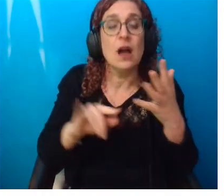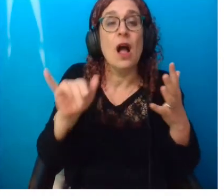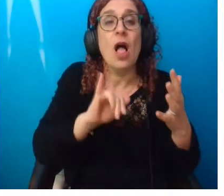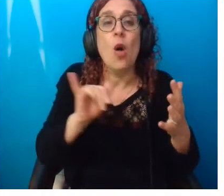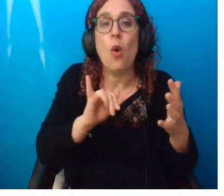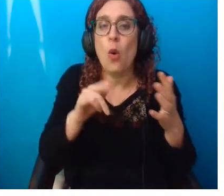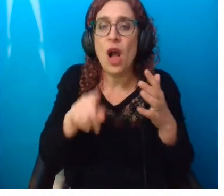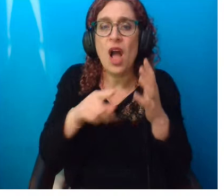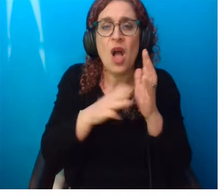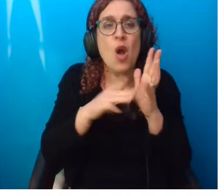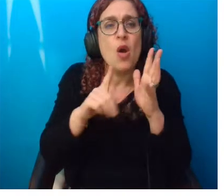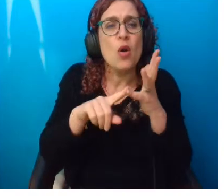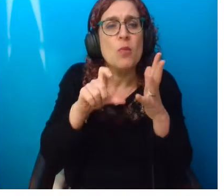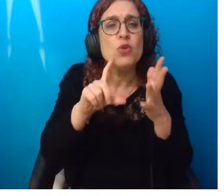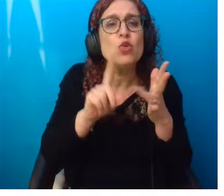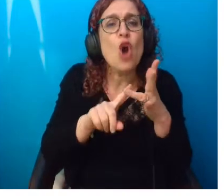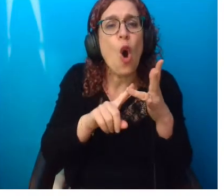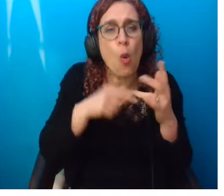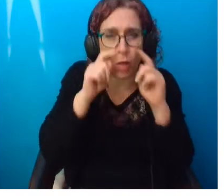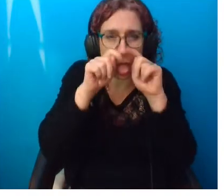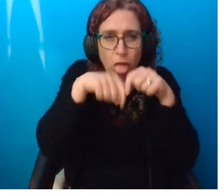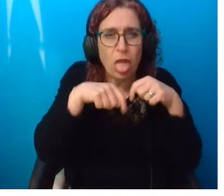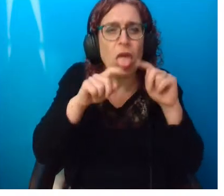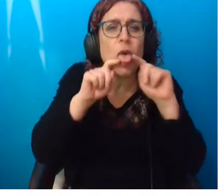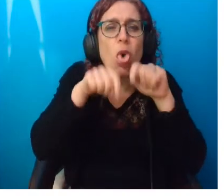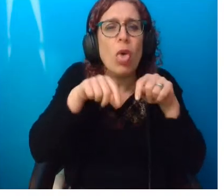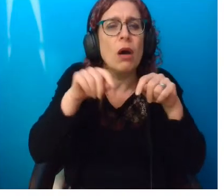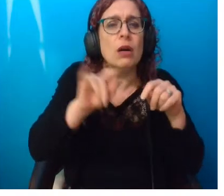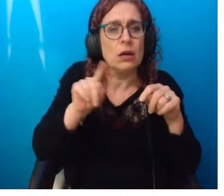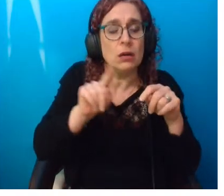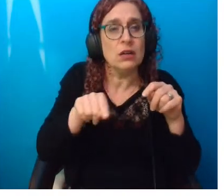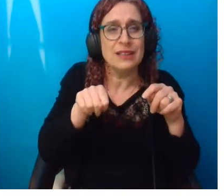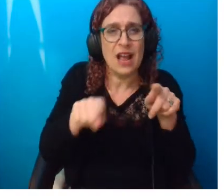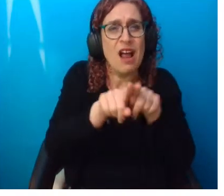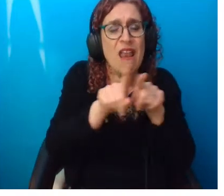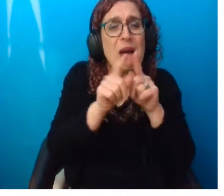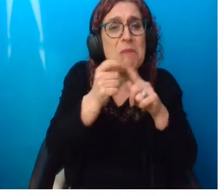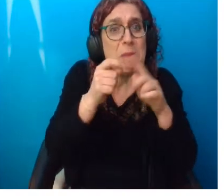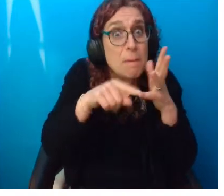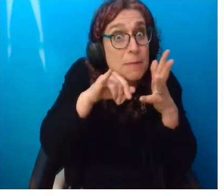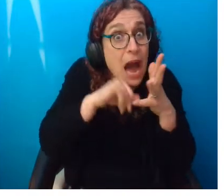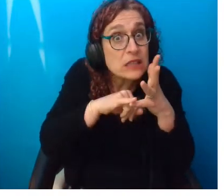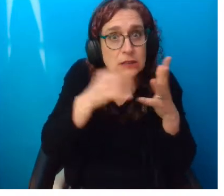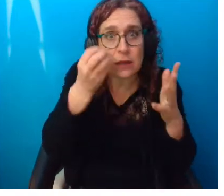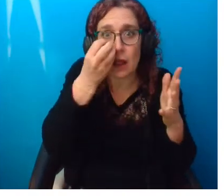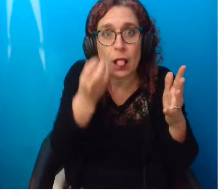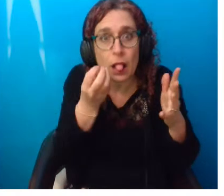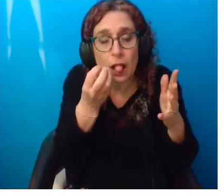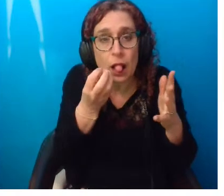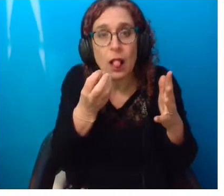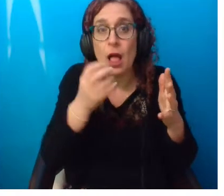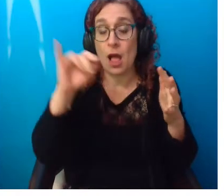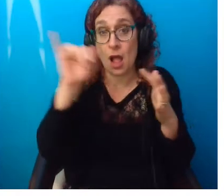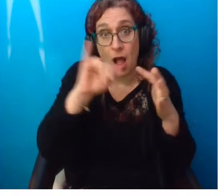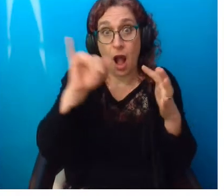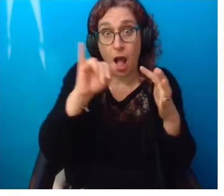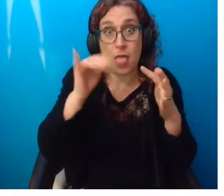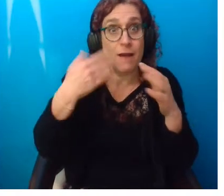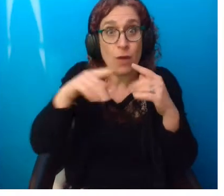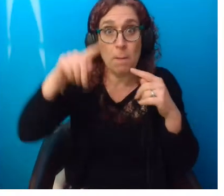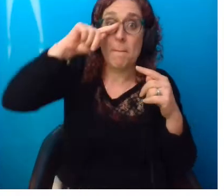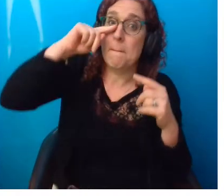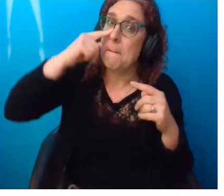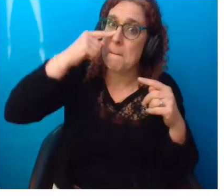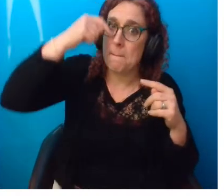mucopurulent discharge from the nose, so pus coming from the nose, either anteriorly, or if they just have